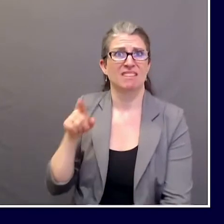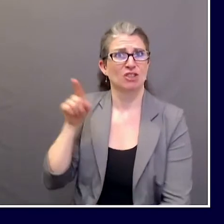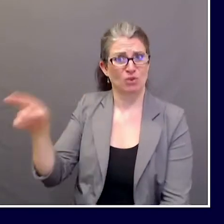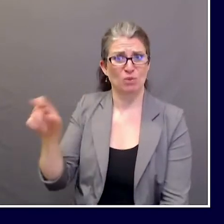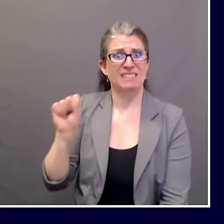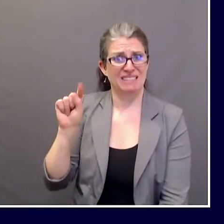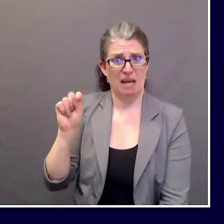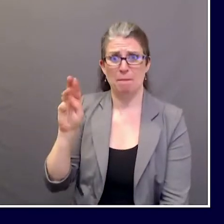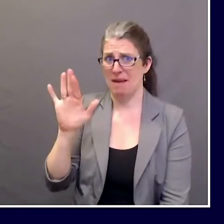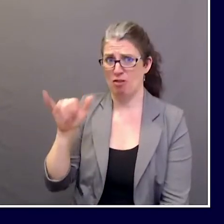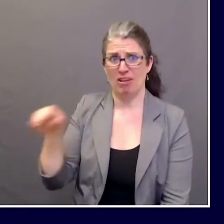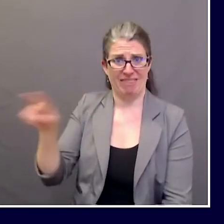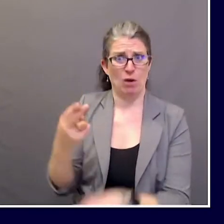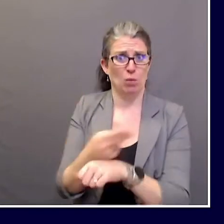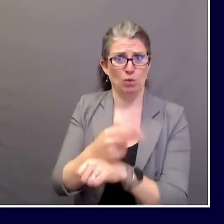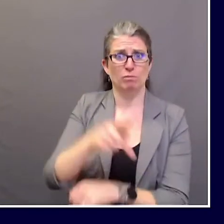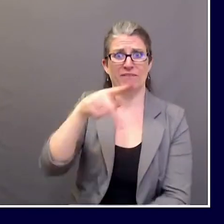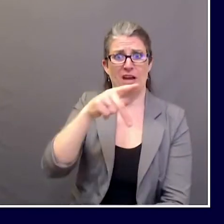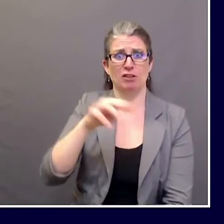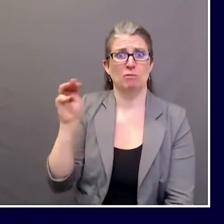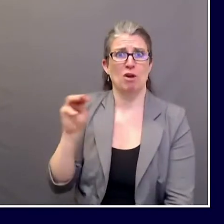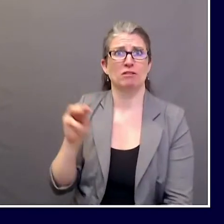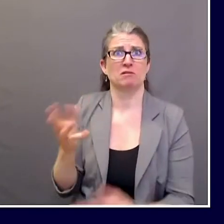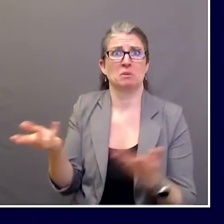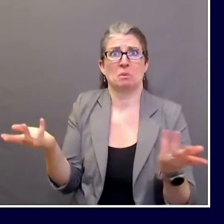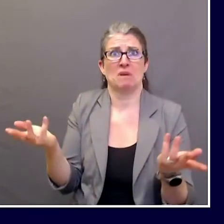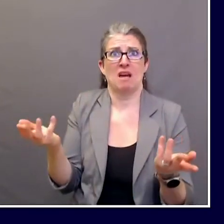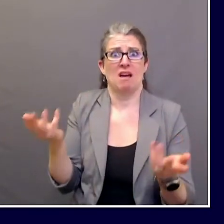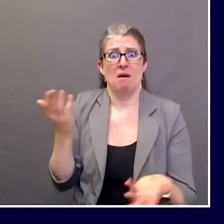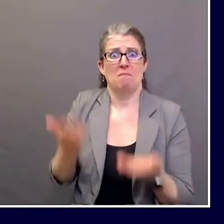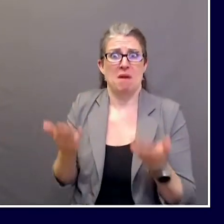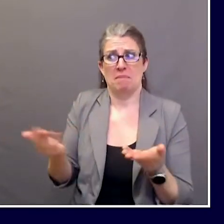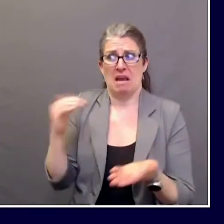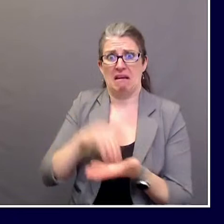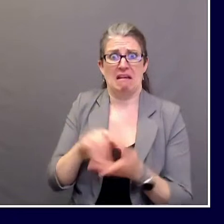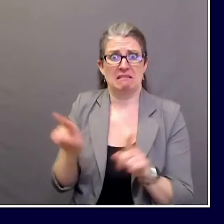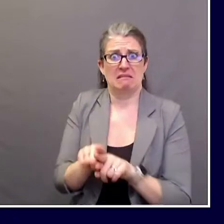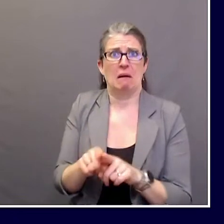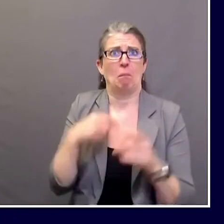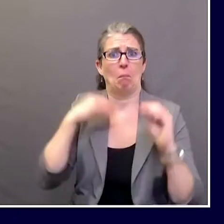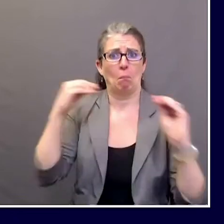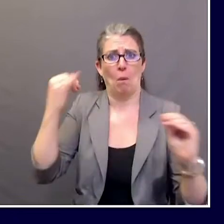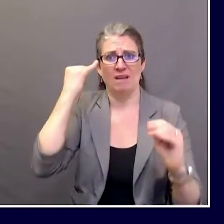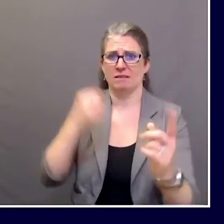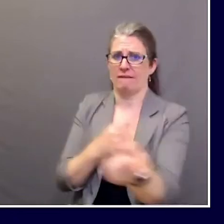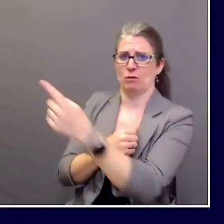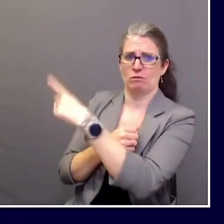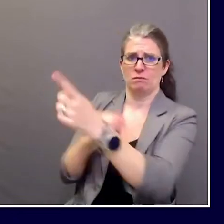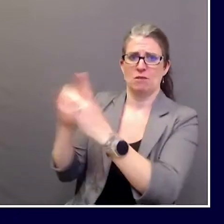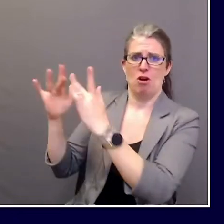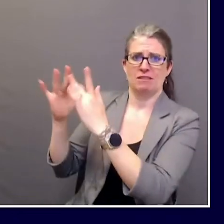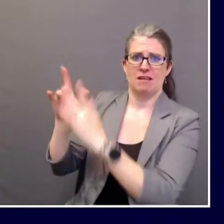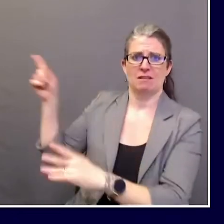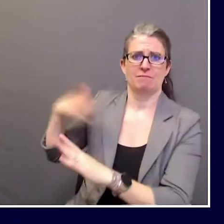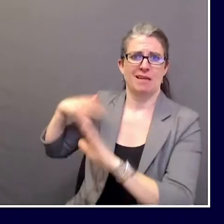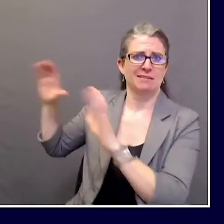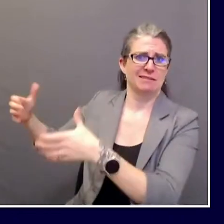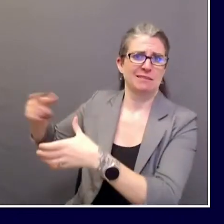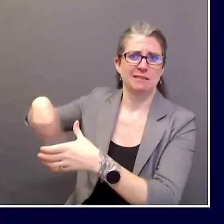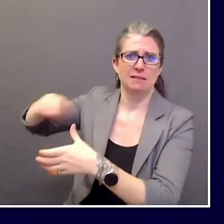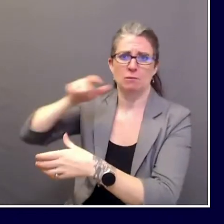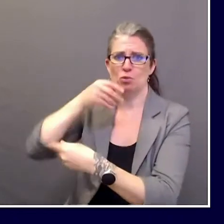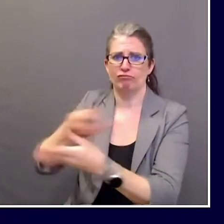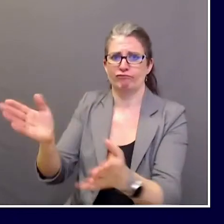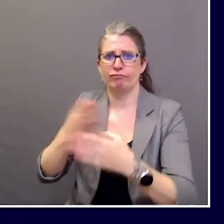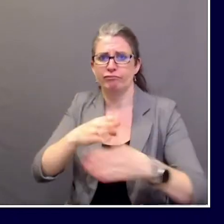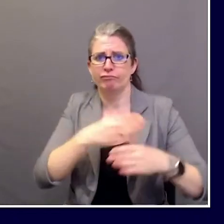That's a conversation that I've got to have with them to make sure that's what they want. Okay. And so far, how many J&J doses have been